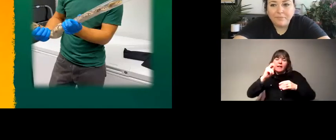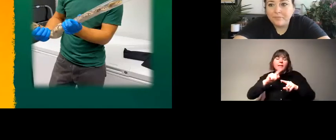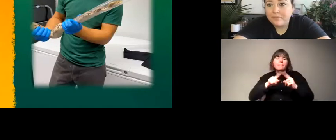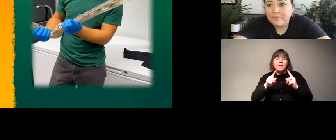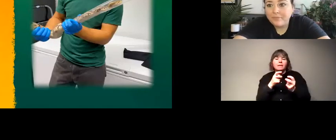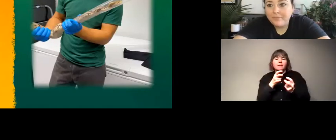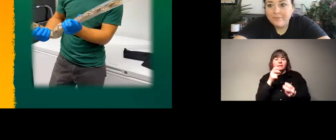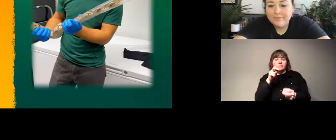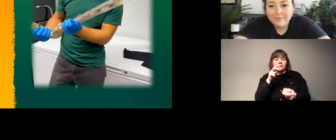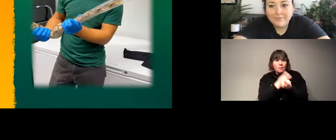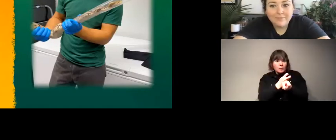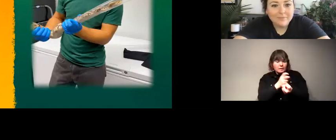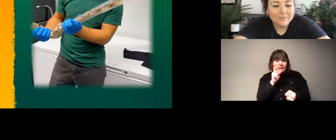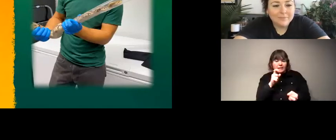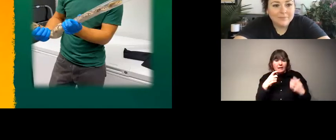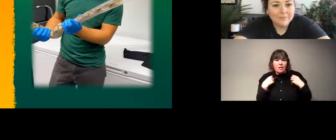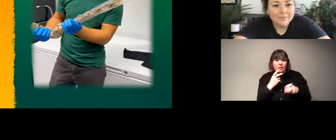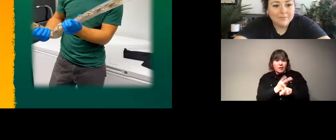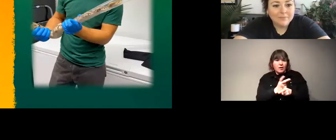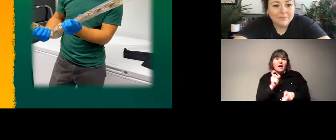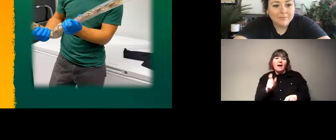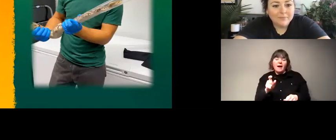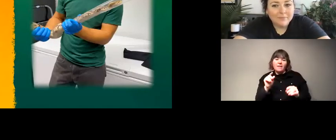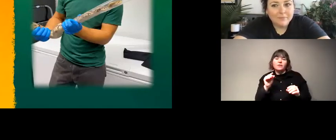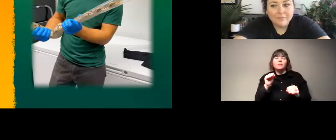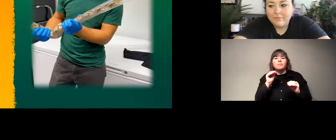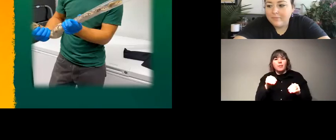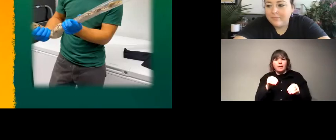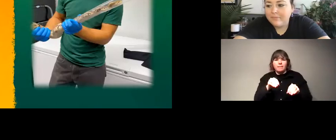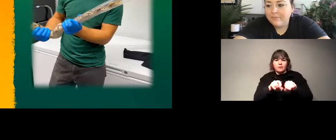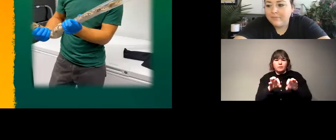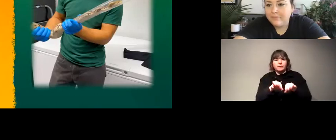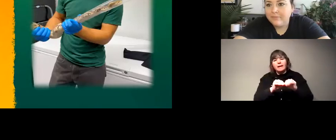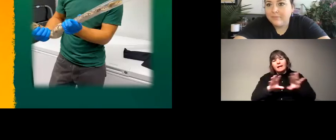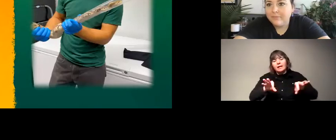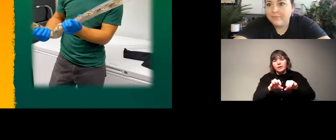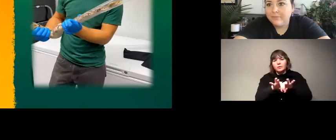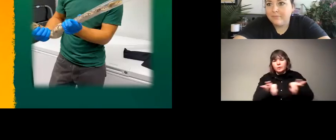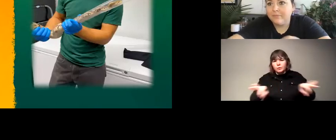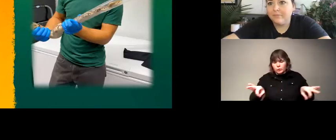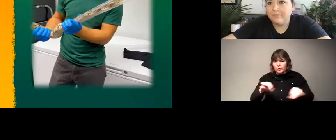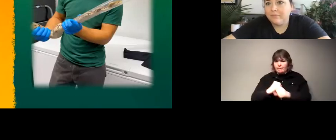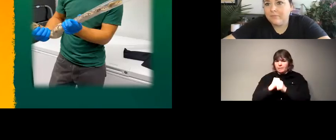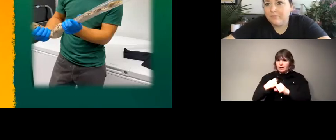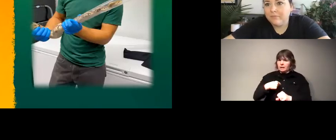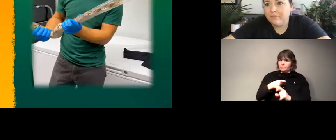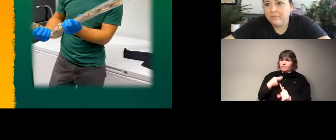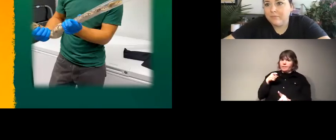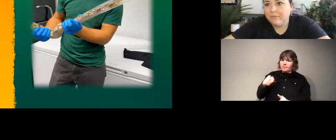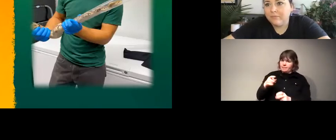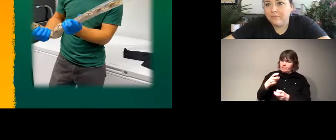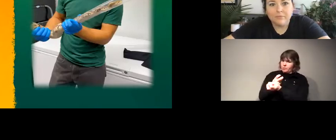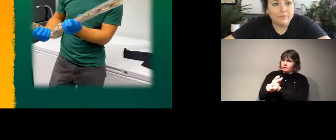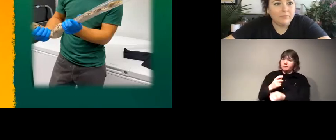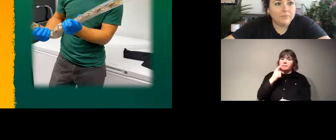need care, we actually have to put a clear tube, and that protects us from them. So those snakes, when they get put into a